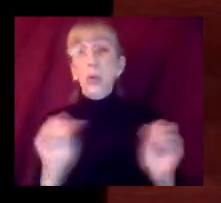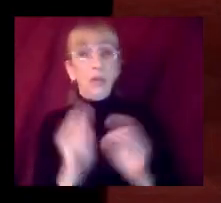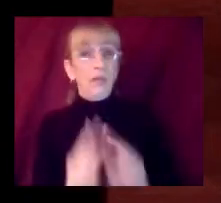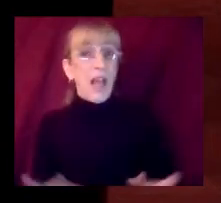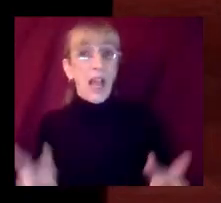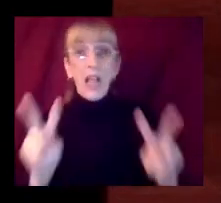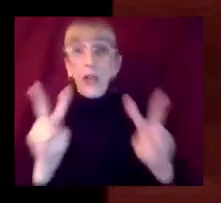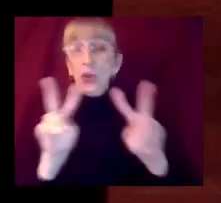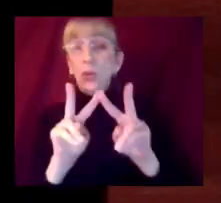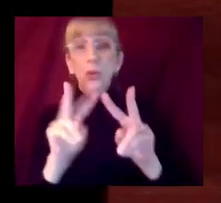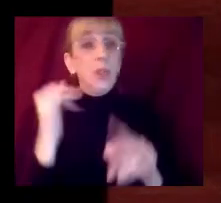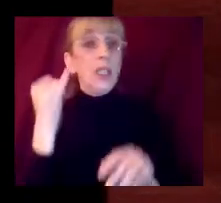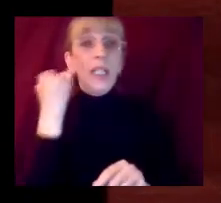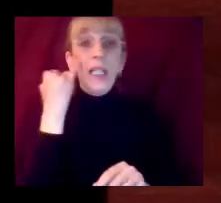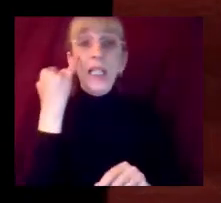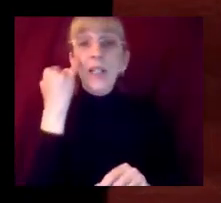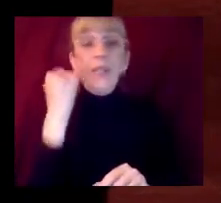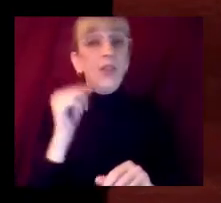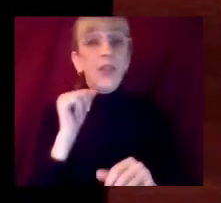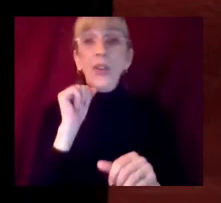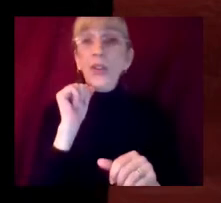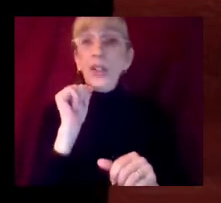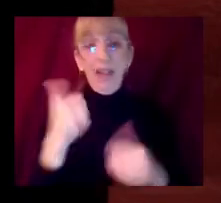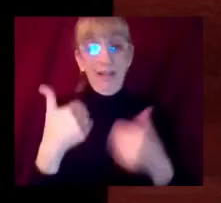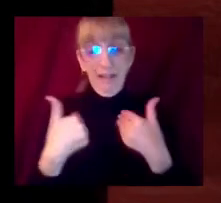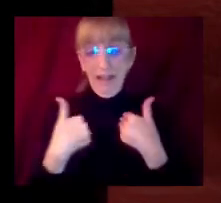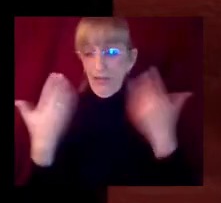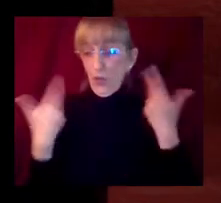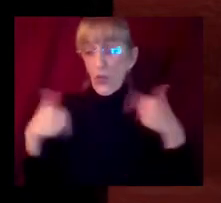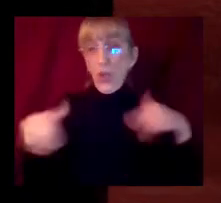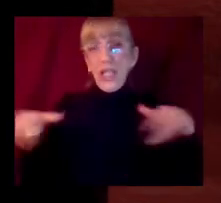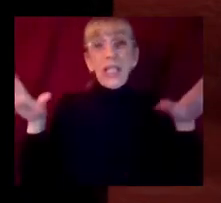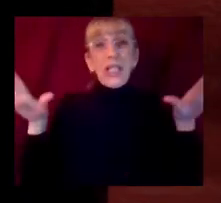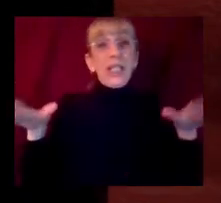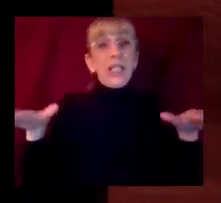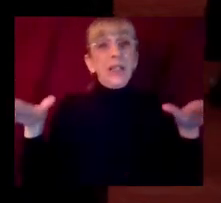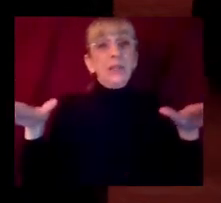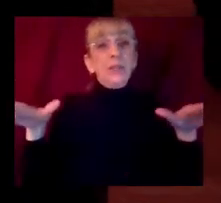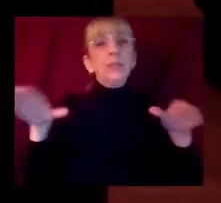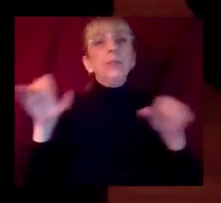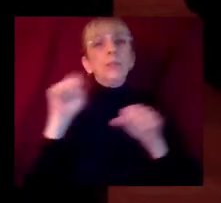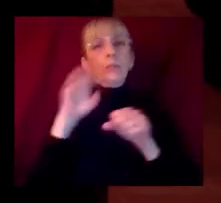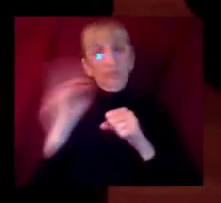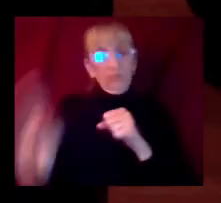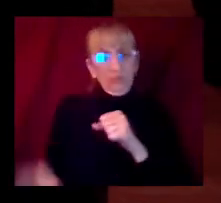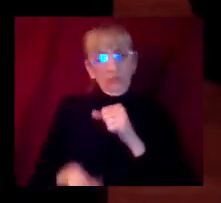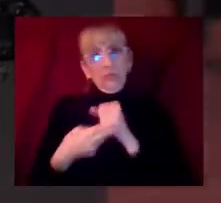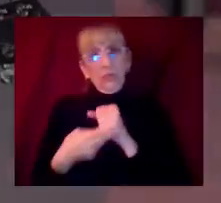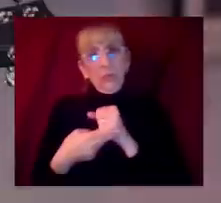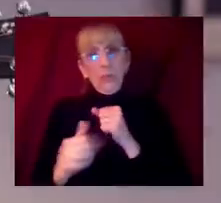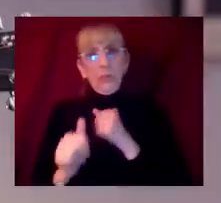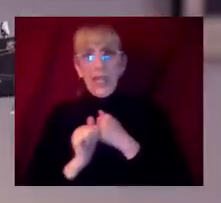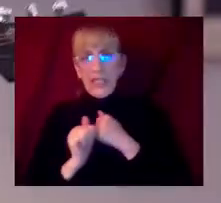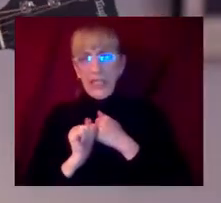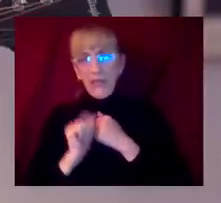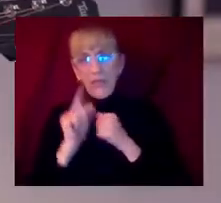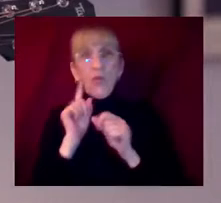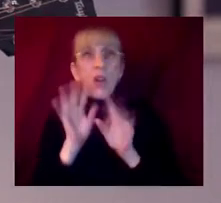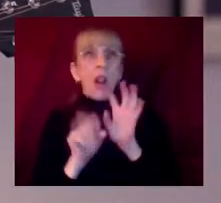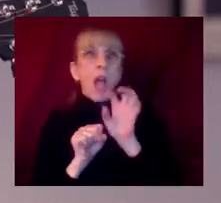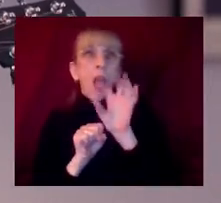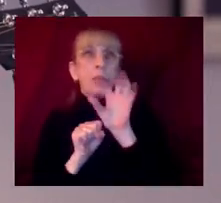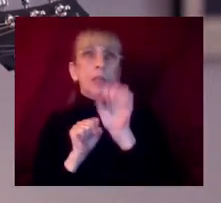if they're not equipped with wings. So secure yourself for climbing. Make